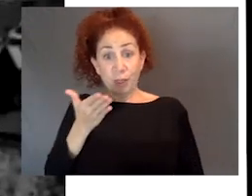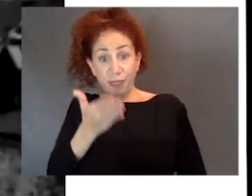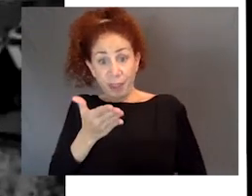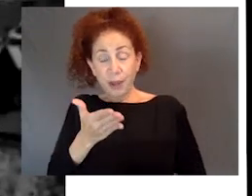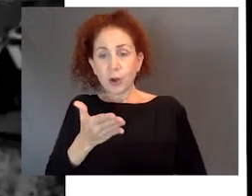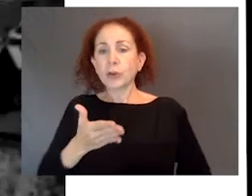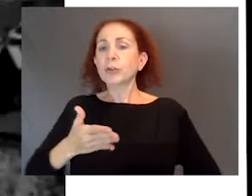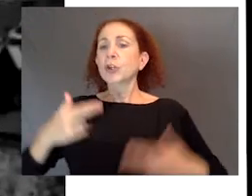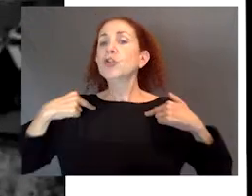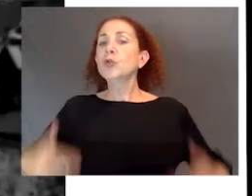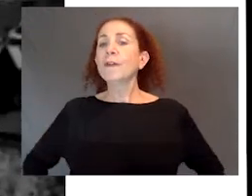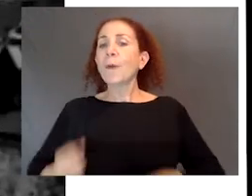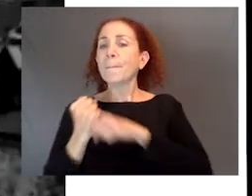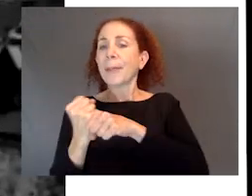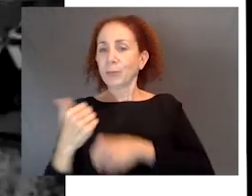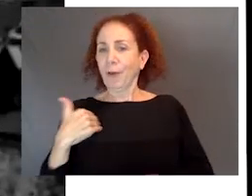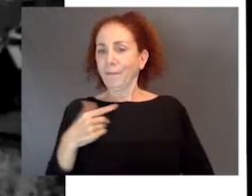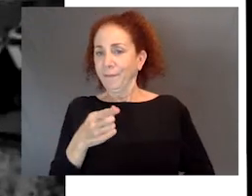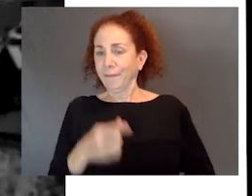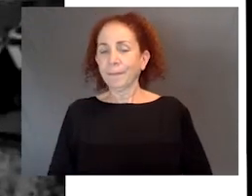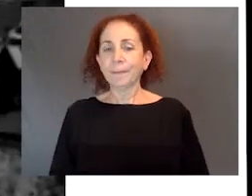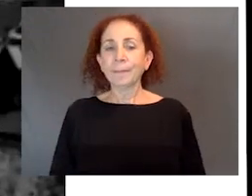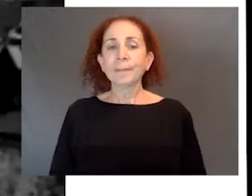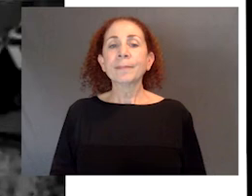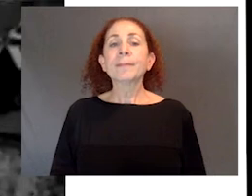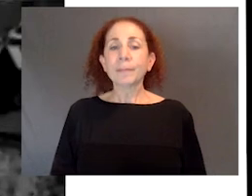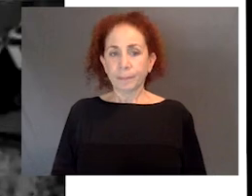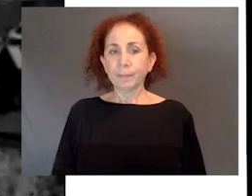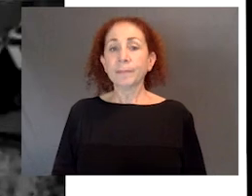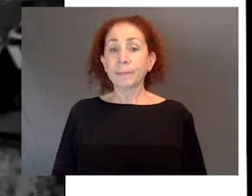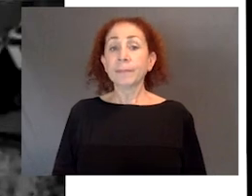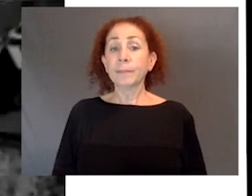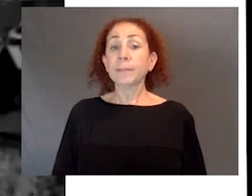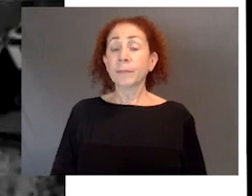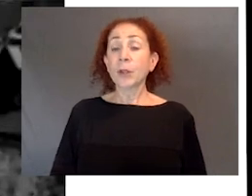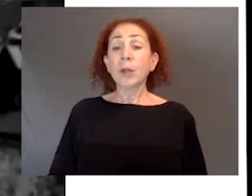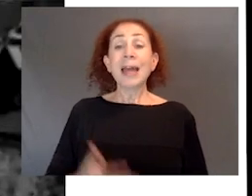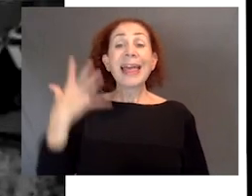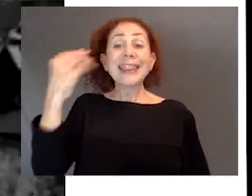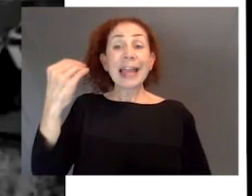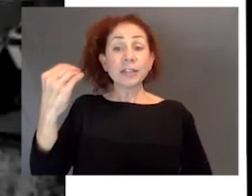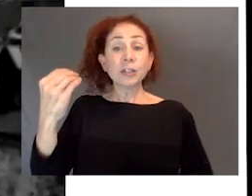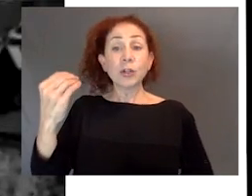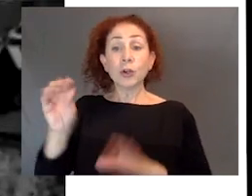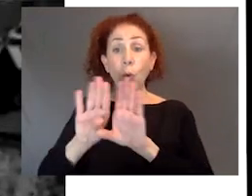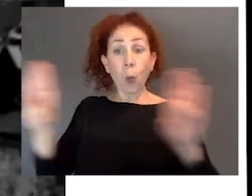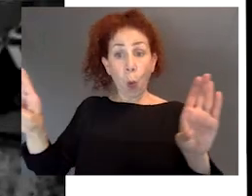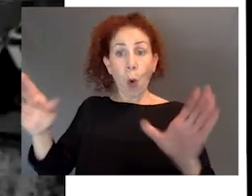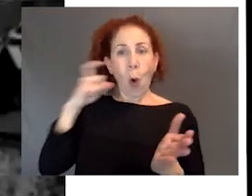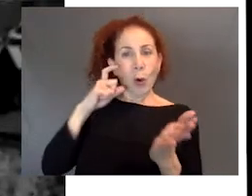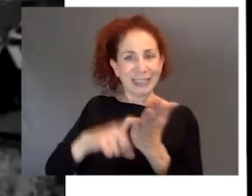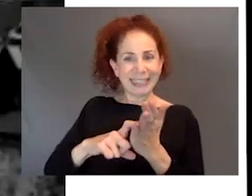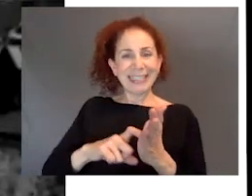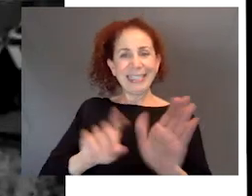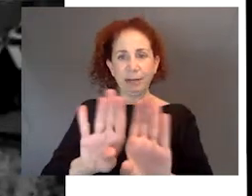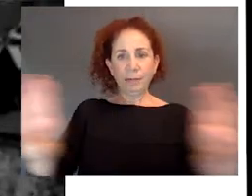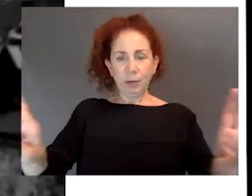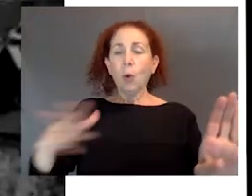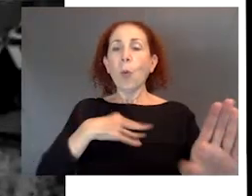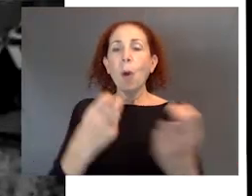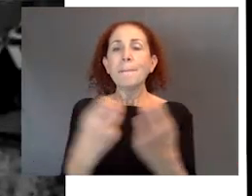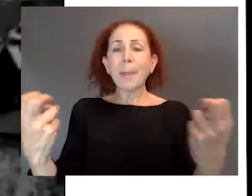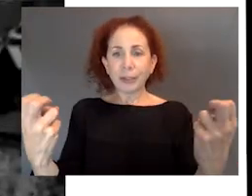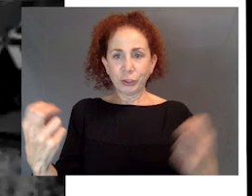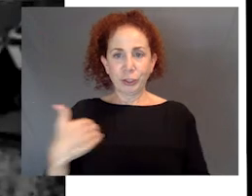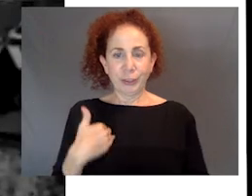they are wearing baseball uniforms. The exterior wall is also present in the back of the image, which has some white benches running along the